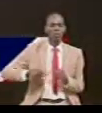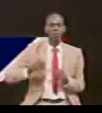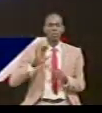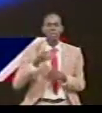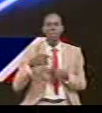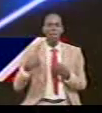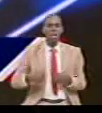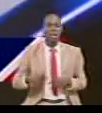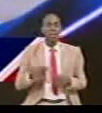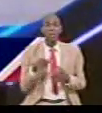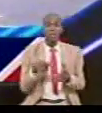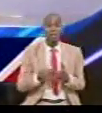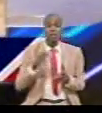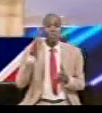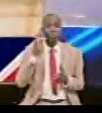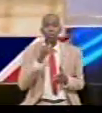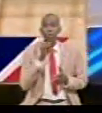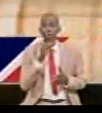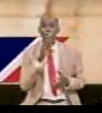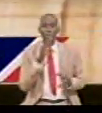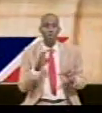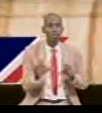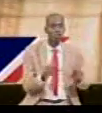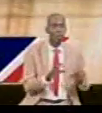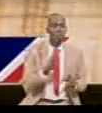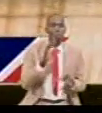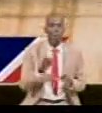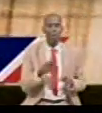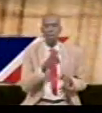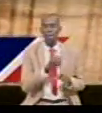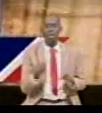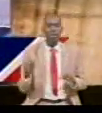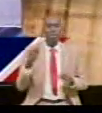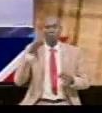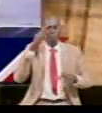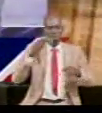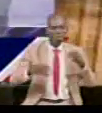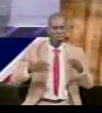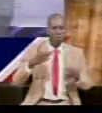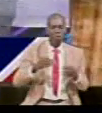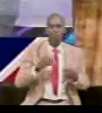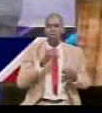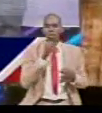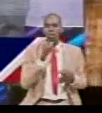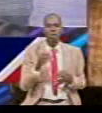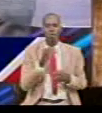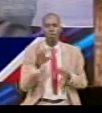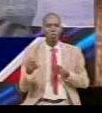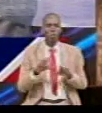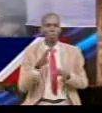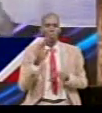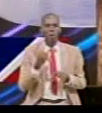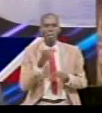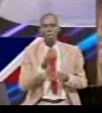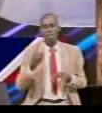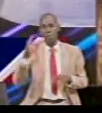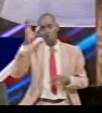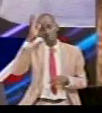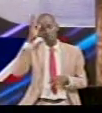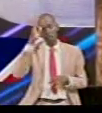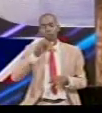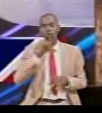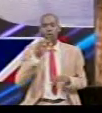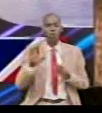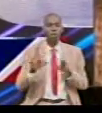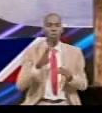This will not be done by sojourner. This will not be done by a father. This will not be done by a mother.